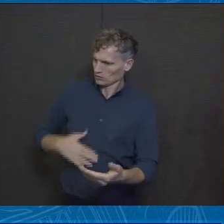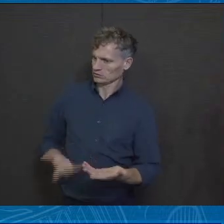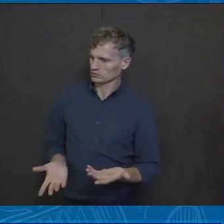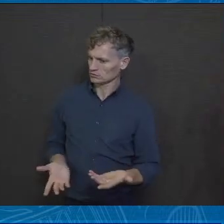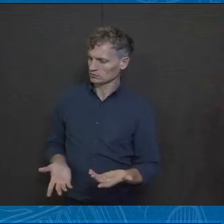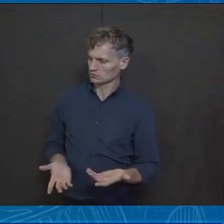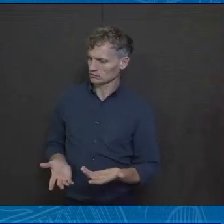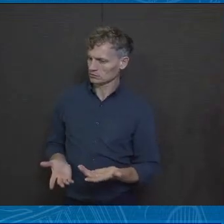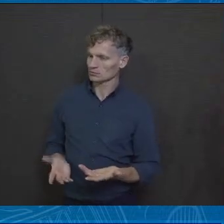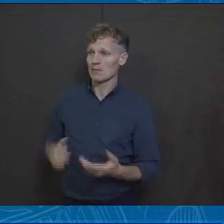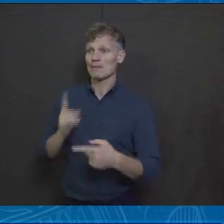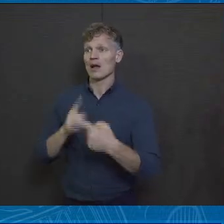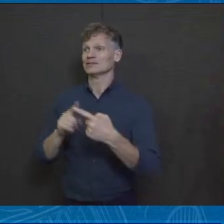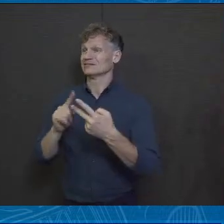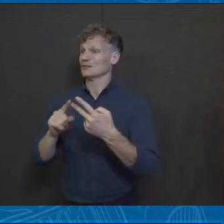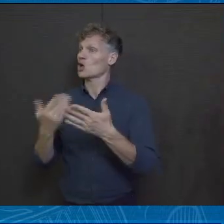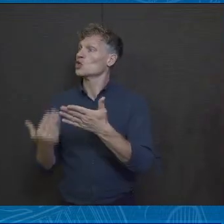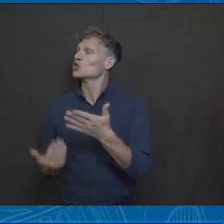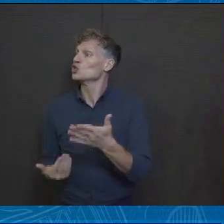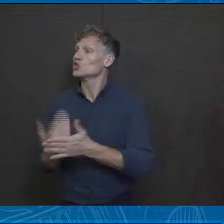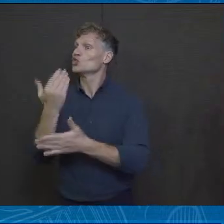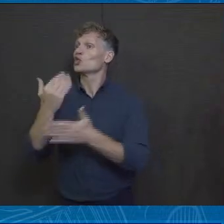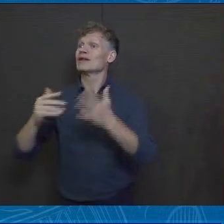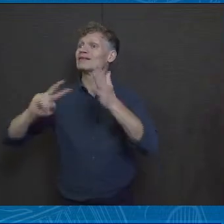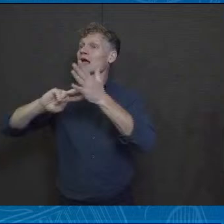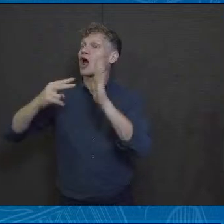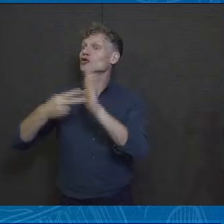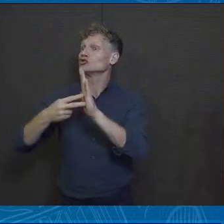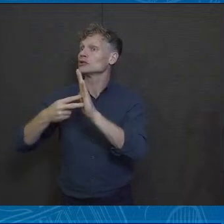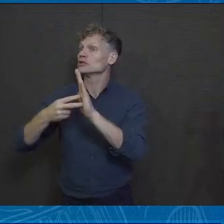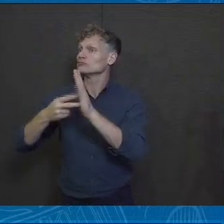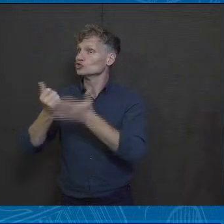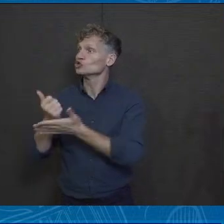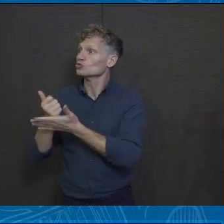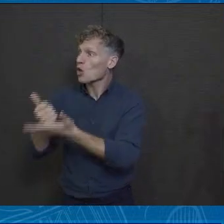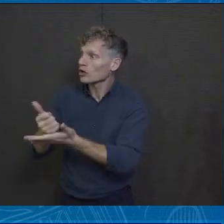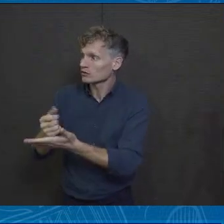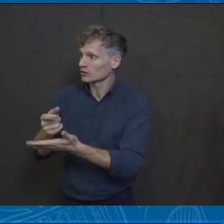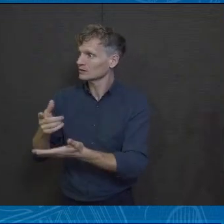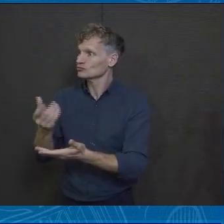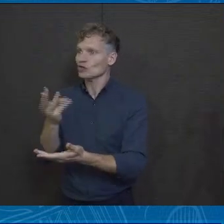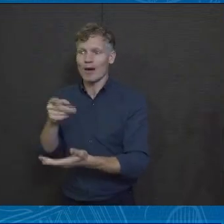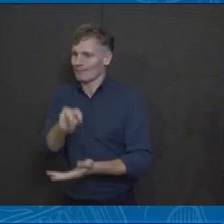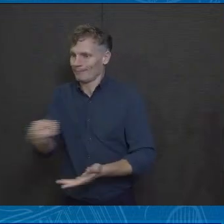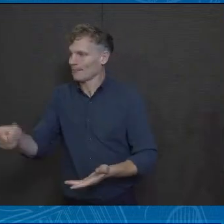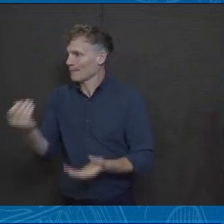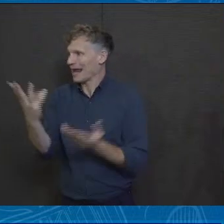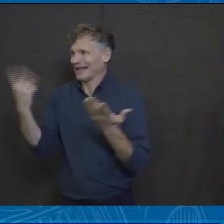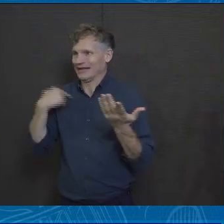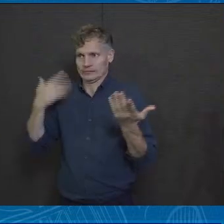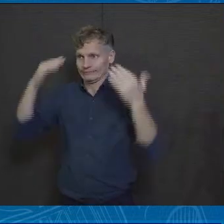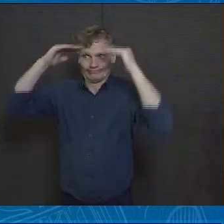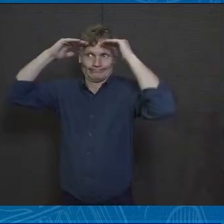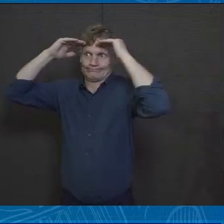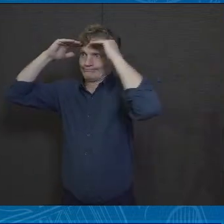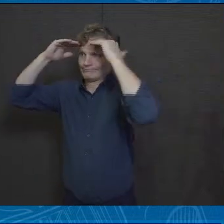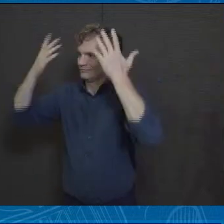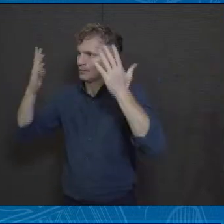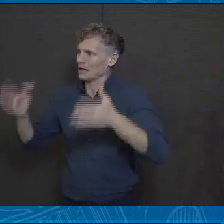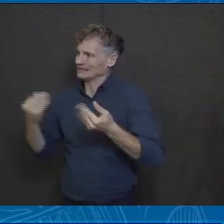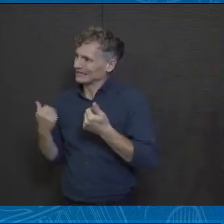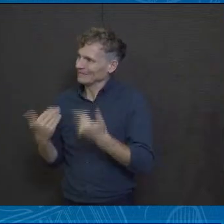support to access new technology to reduce disaster risk, and also invest in access to